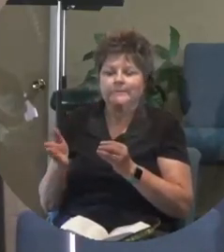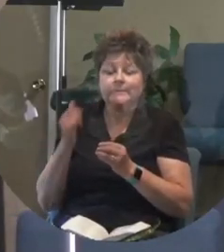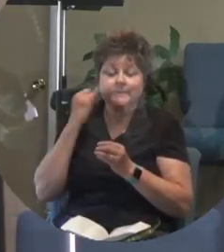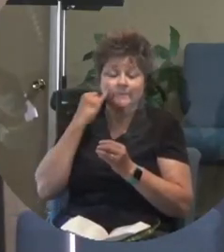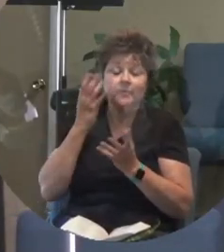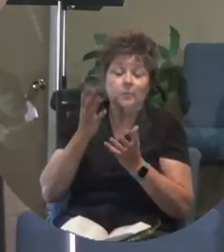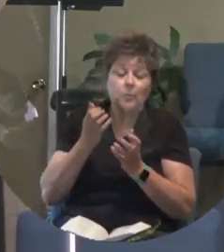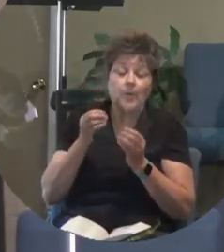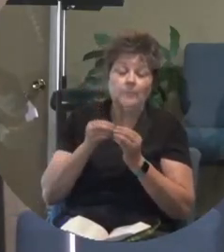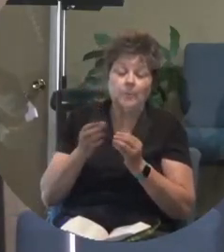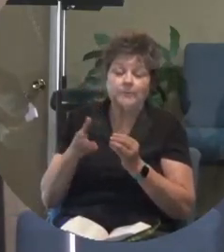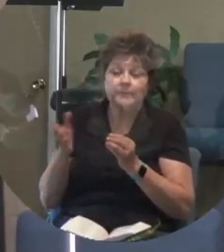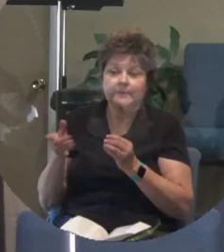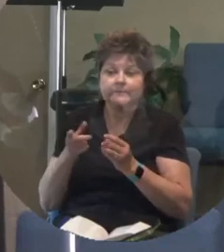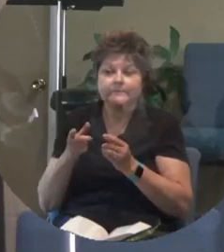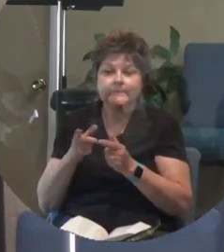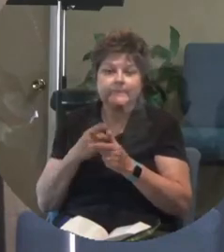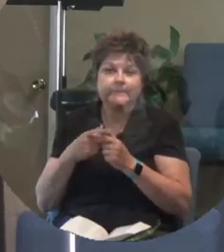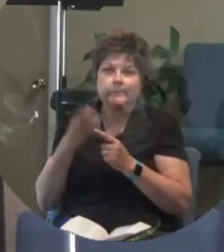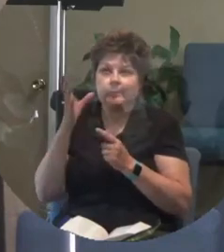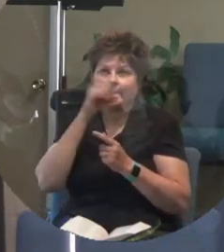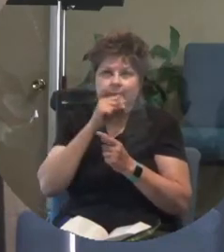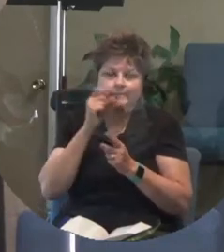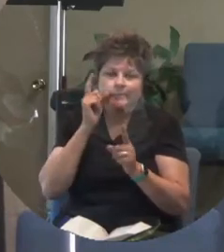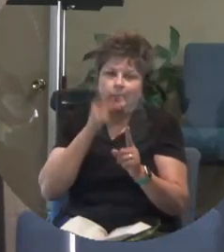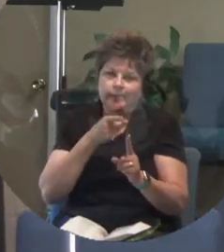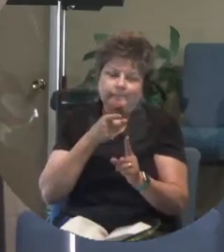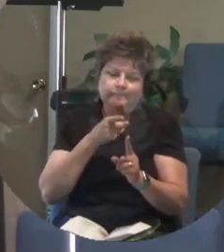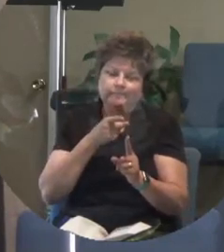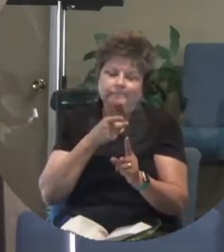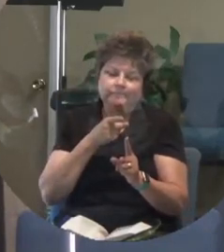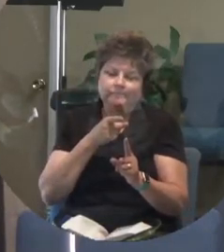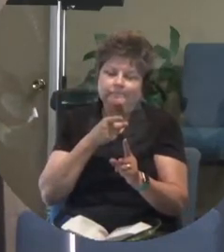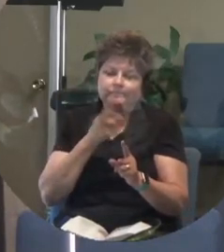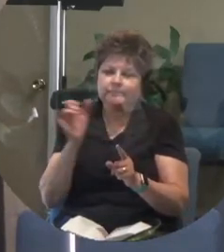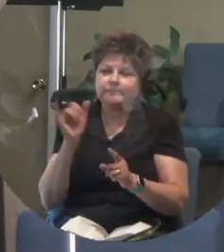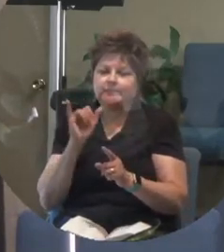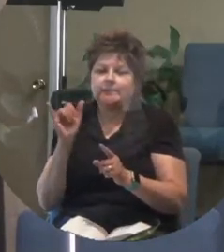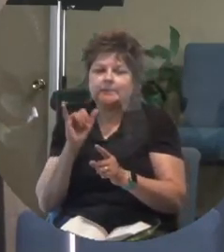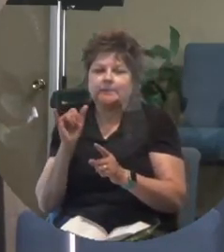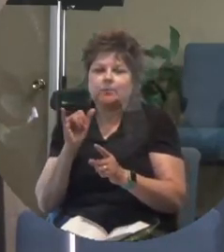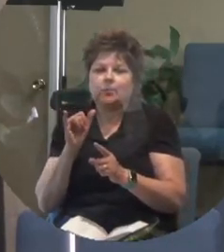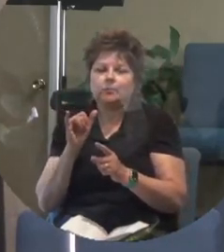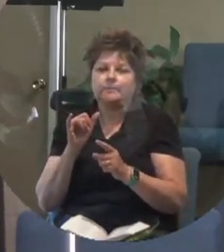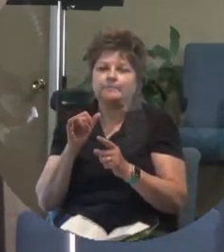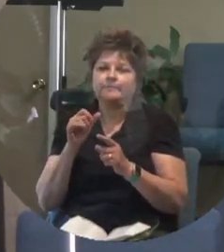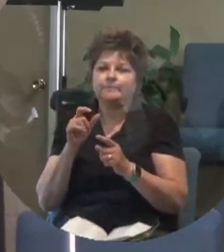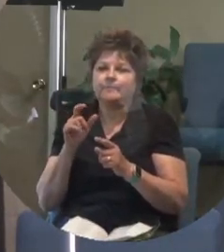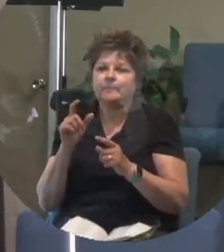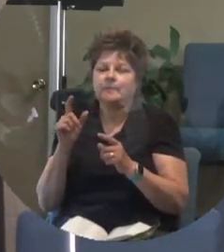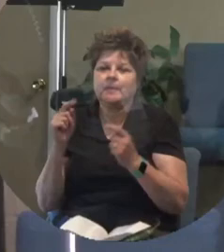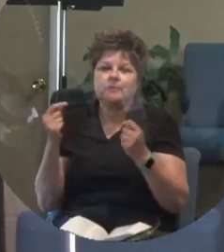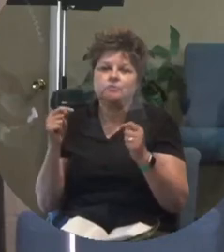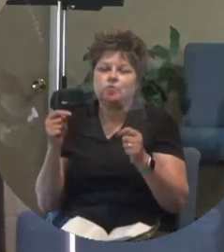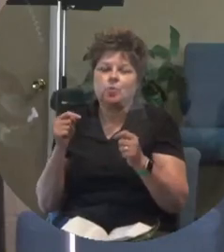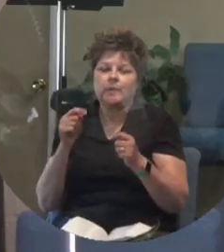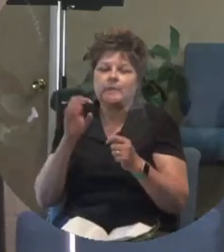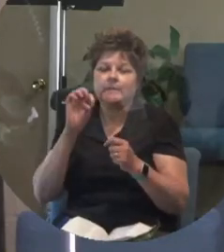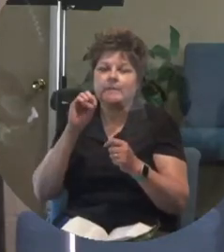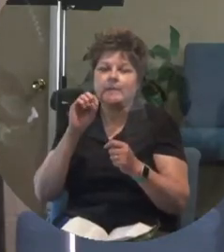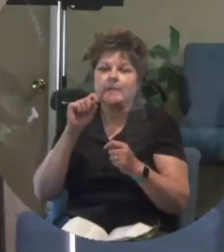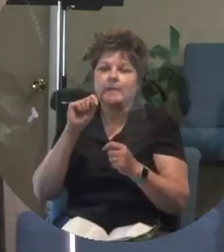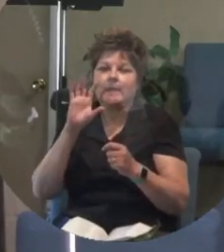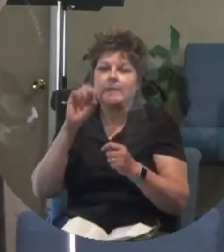want more stuff, then you've missed the whole picture. It's like that old Etch-a-Sketch. You guys know the Etch-a-Sketch? Turn the little white knobs